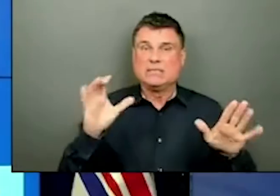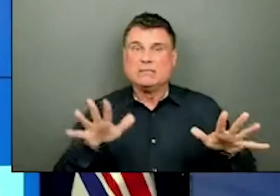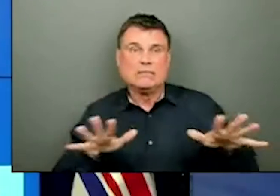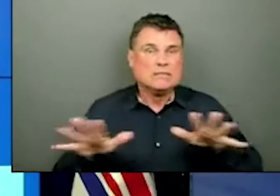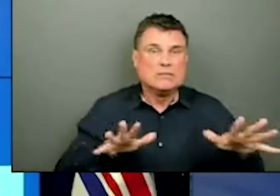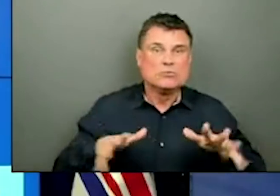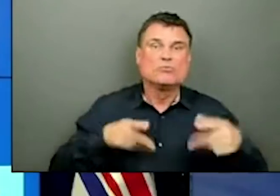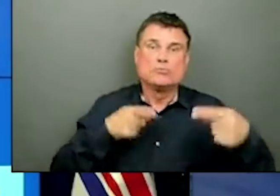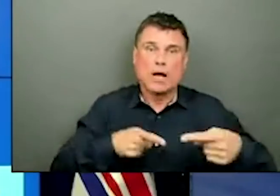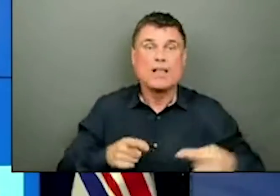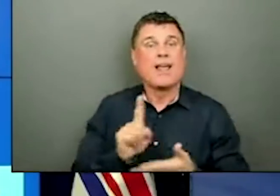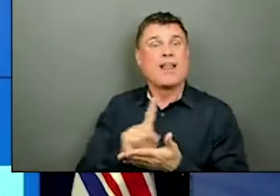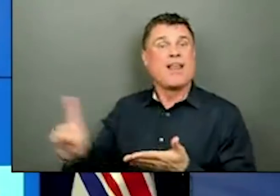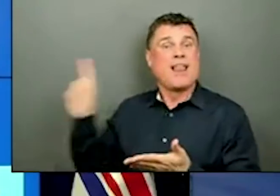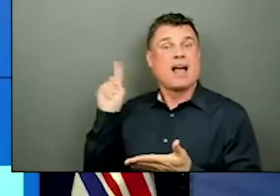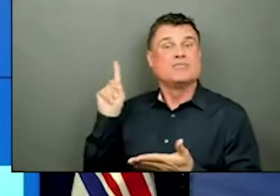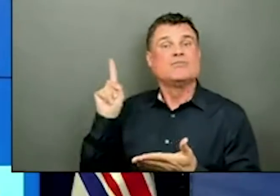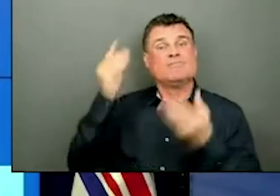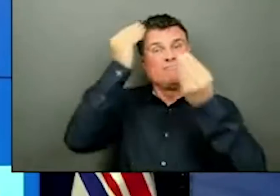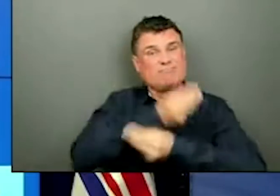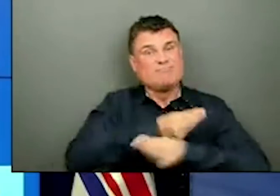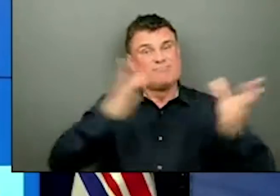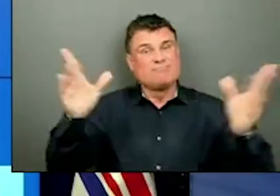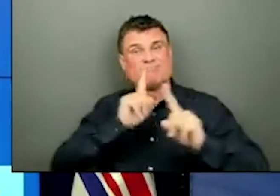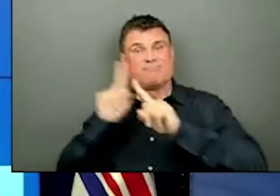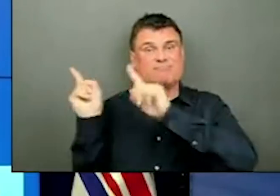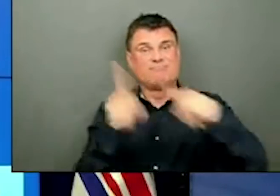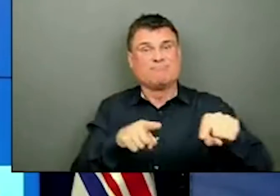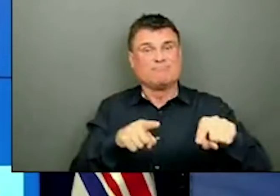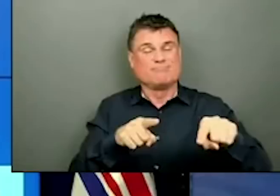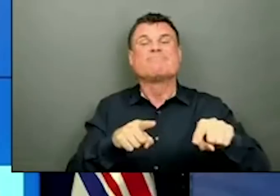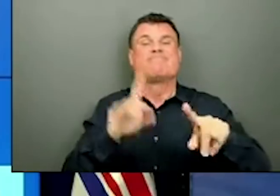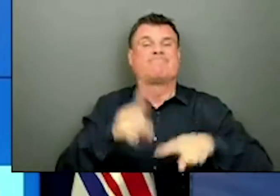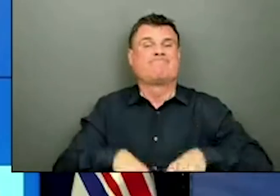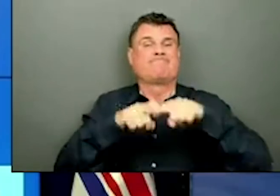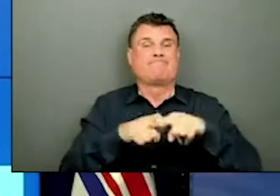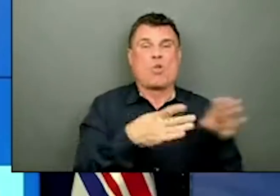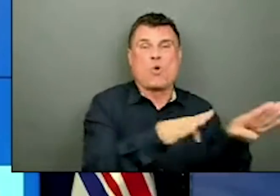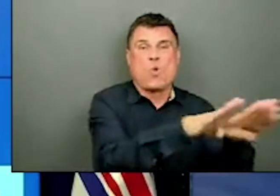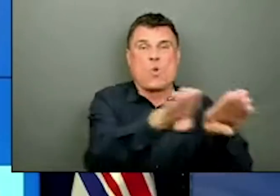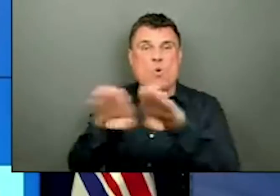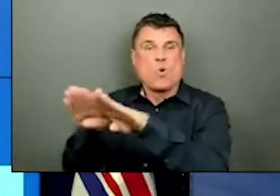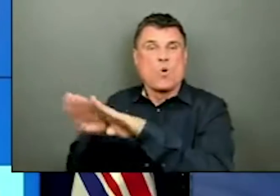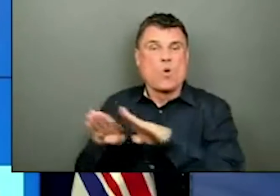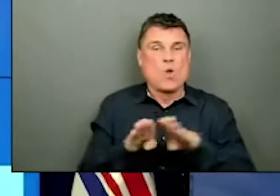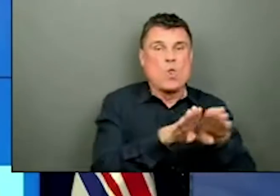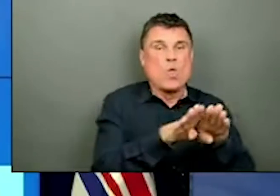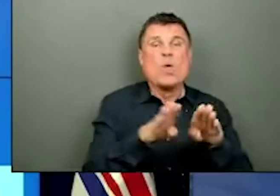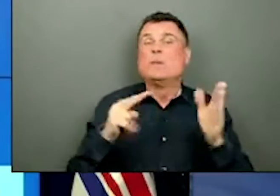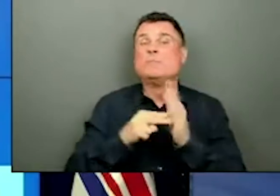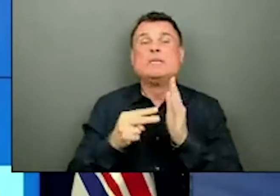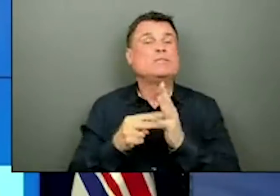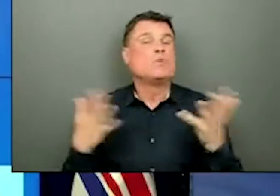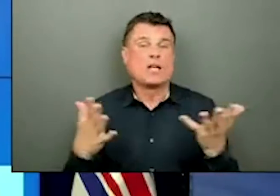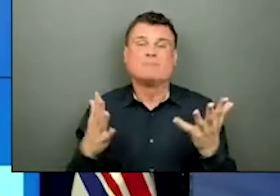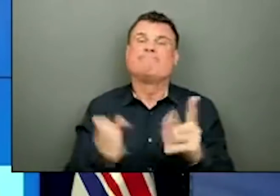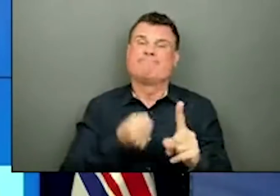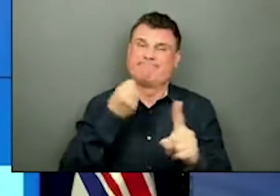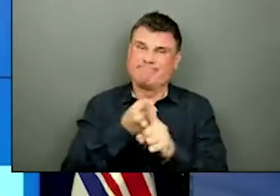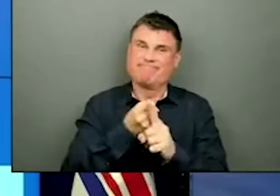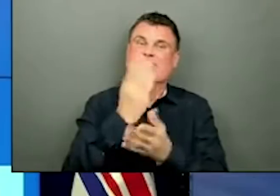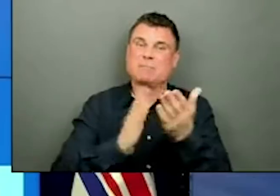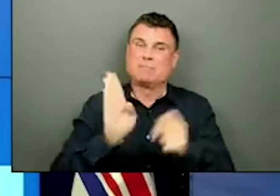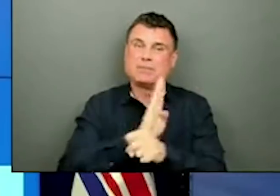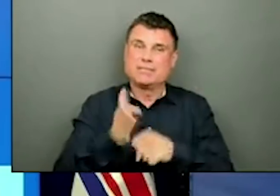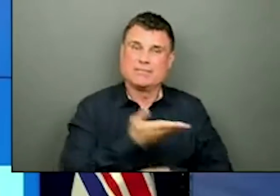week with the additional circuit breaker measures, it's been particularly hard on some sectors of our economy. And of course, as a province, we're